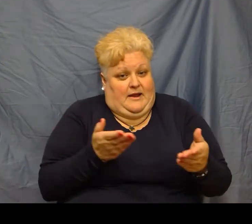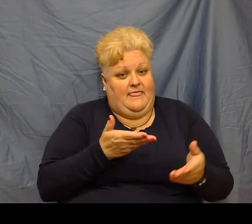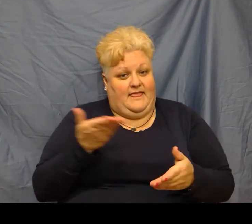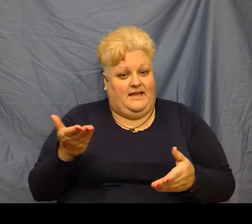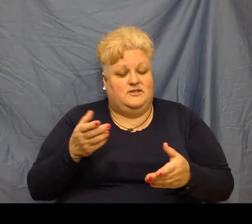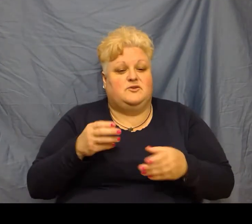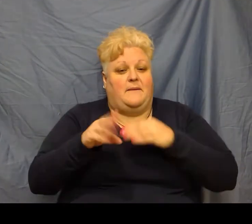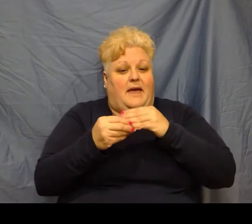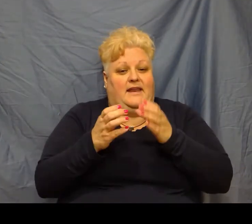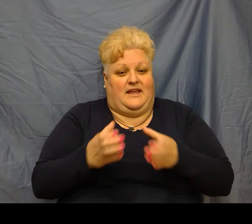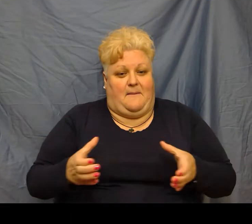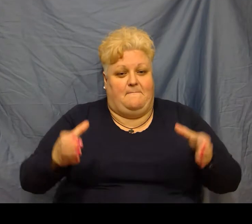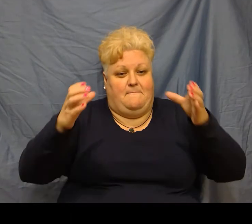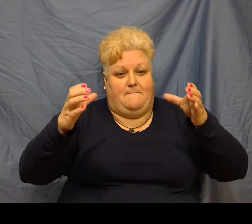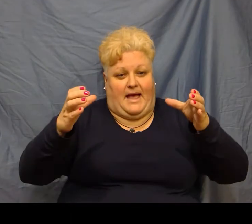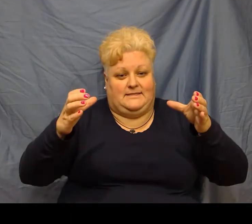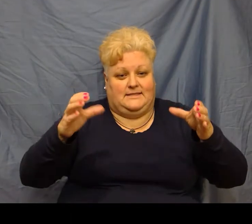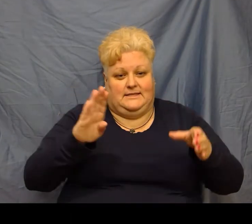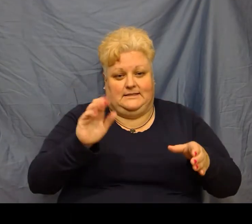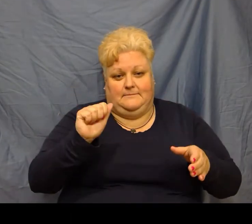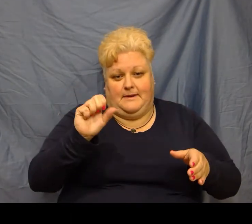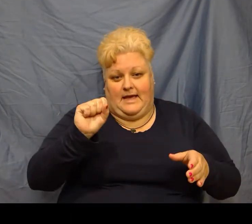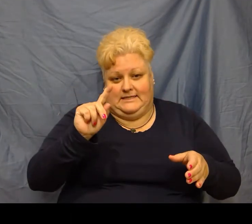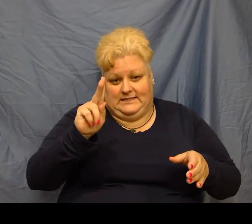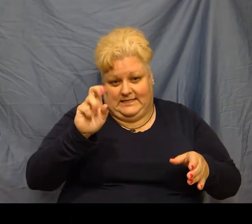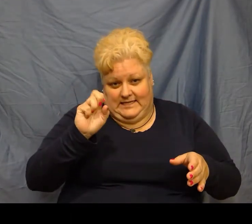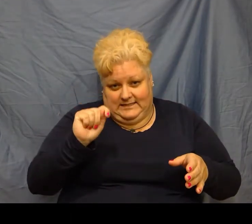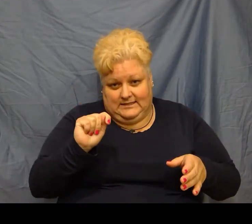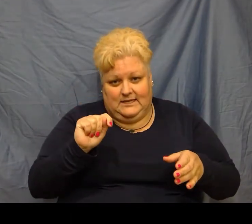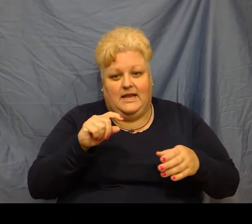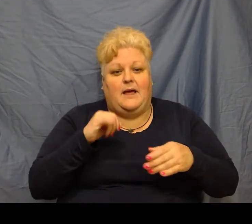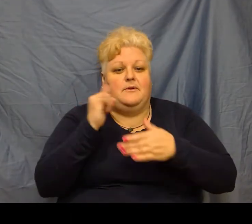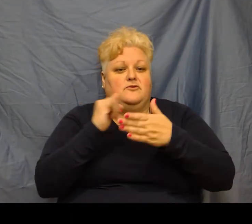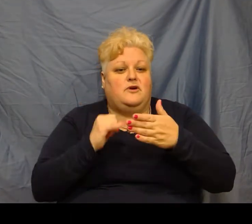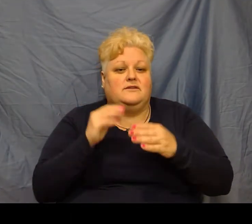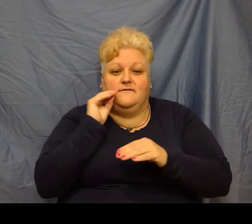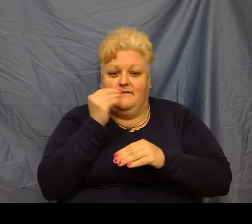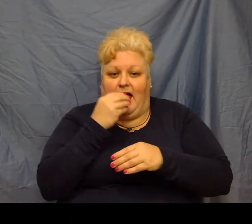making a basket, and then I'm going to draw some flowers inside.